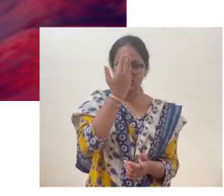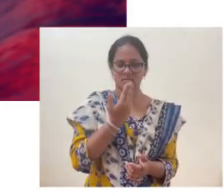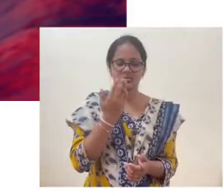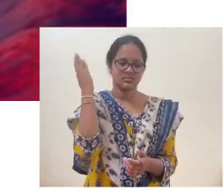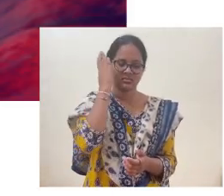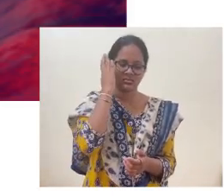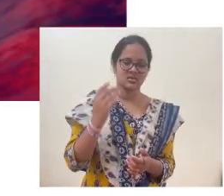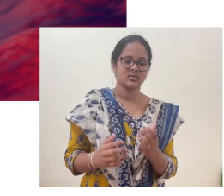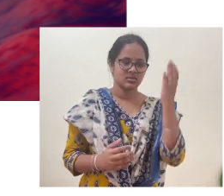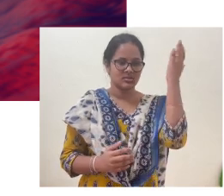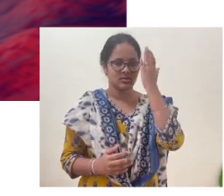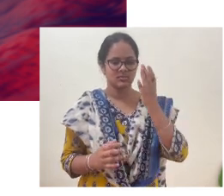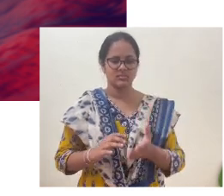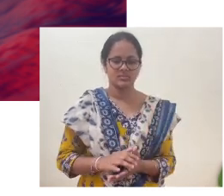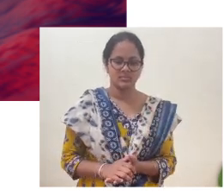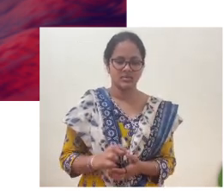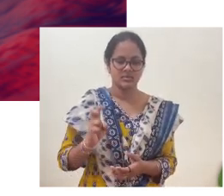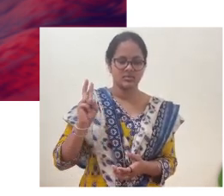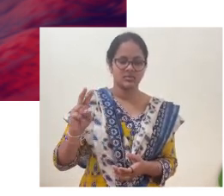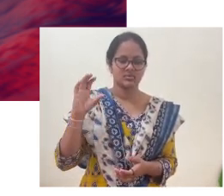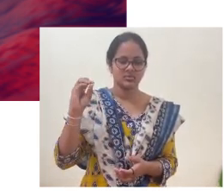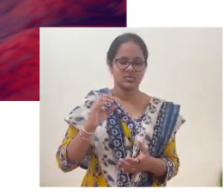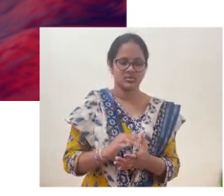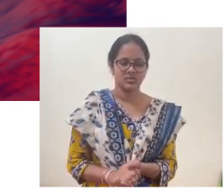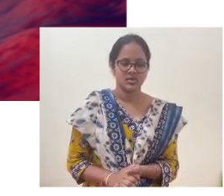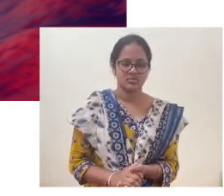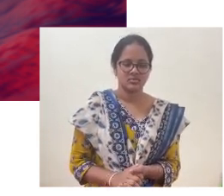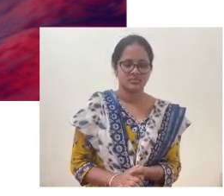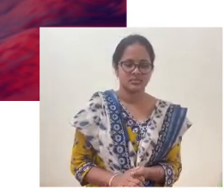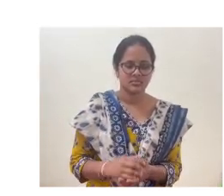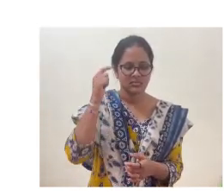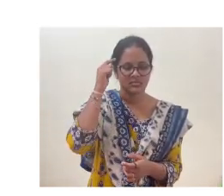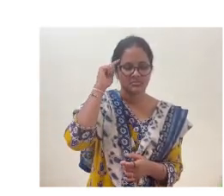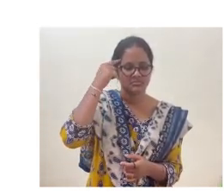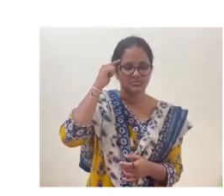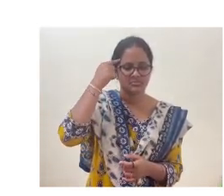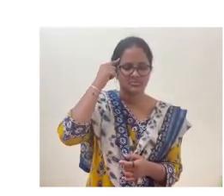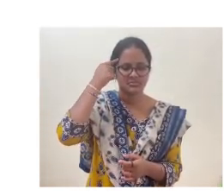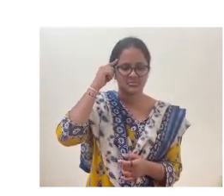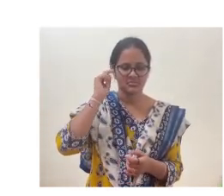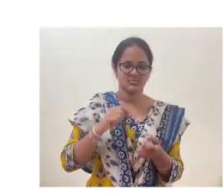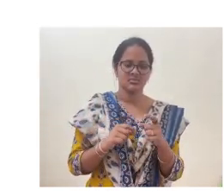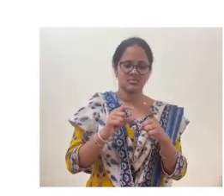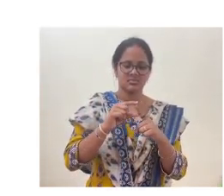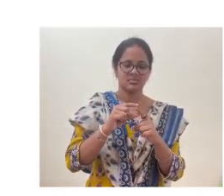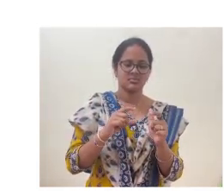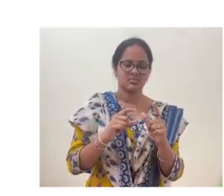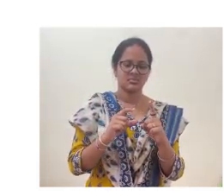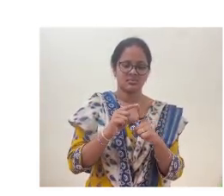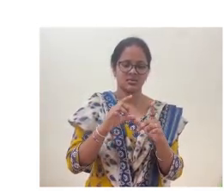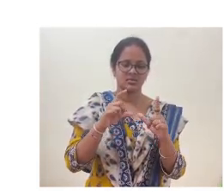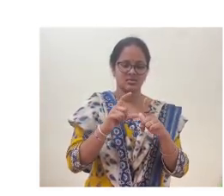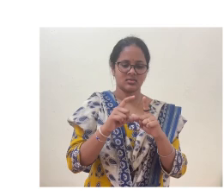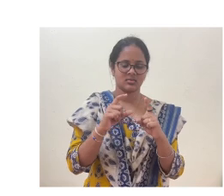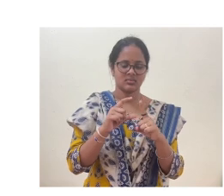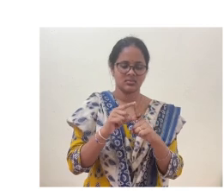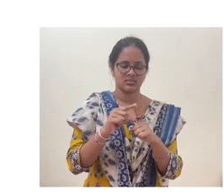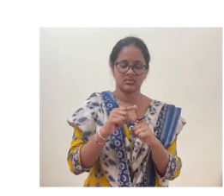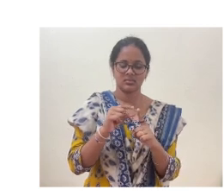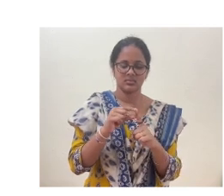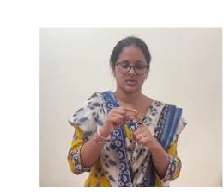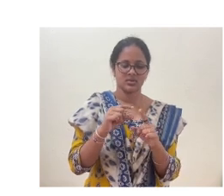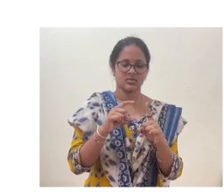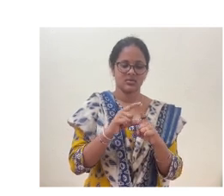properly. Even small cuts can lead to heavy bleeding. Sickle cell disease. A